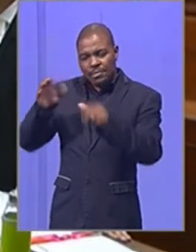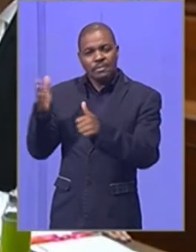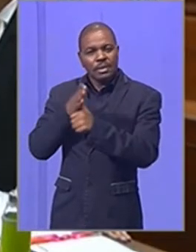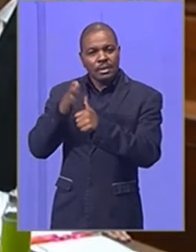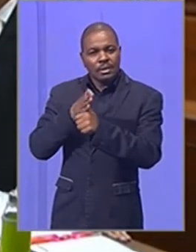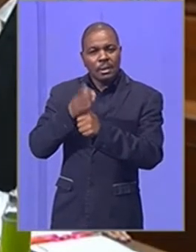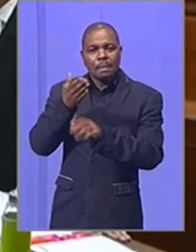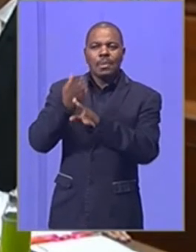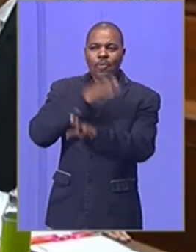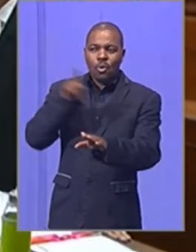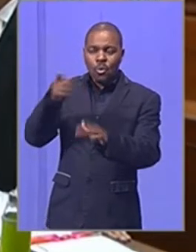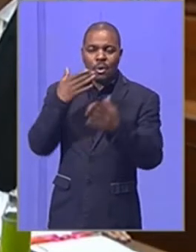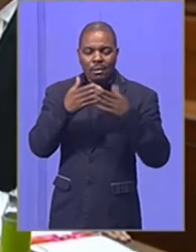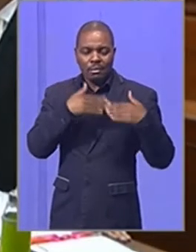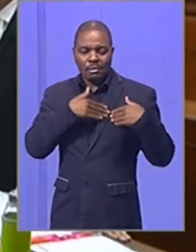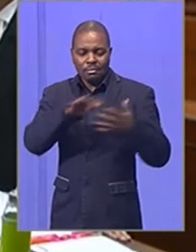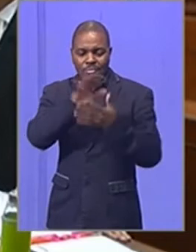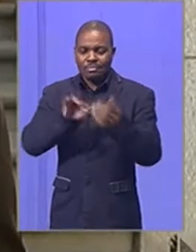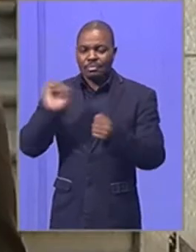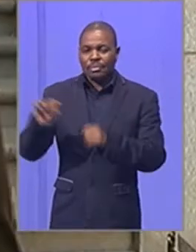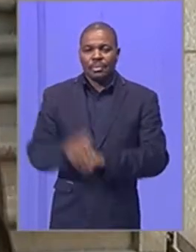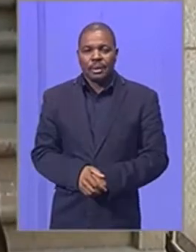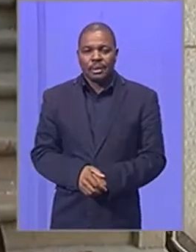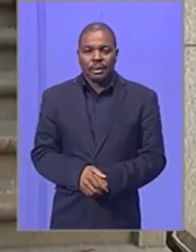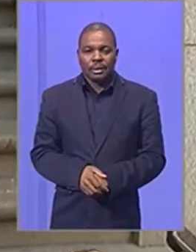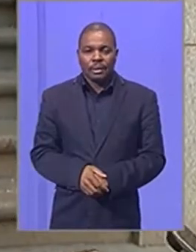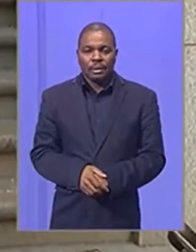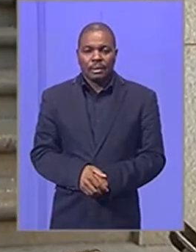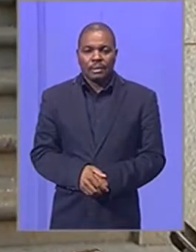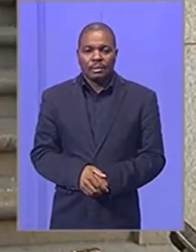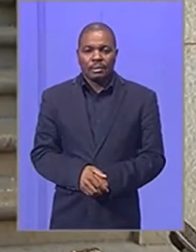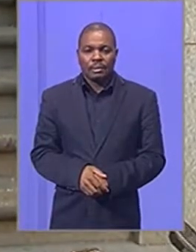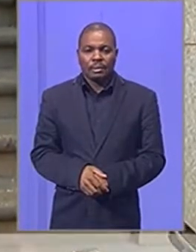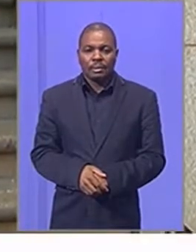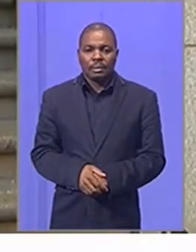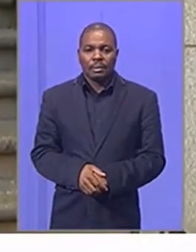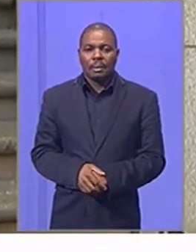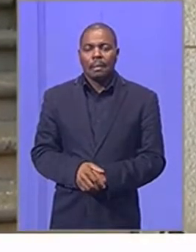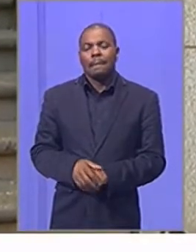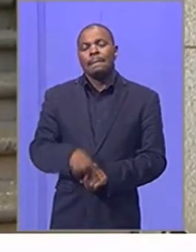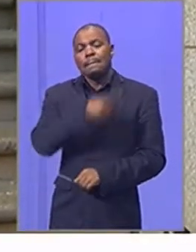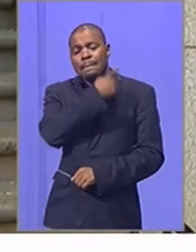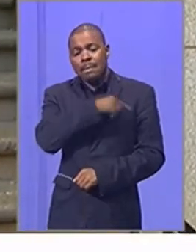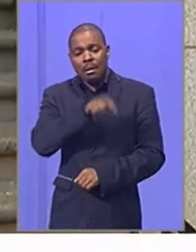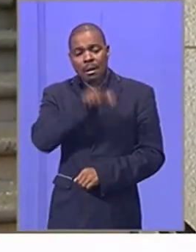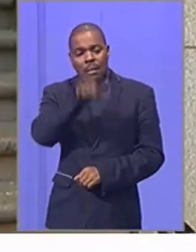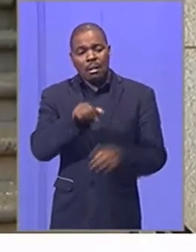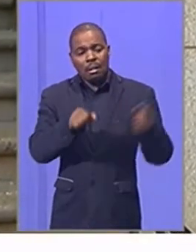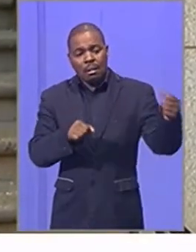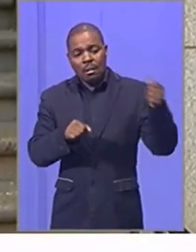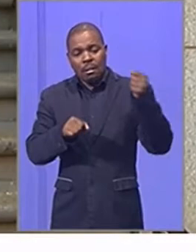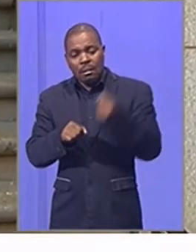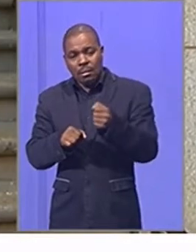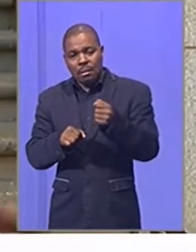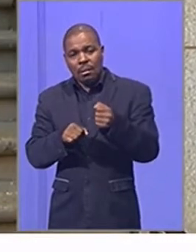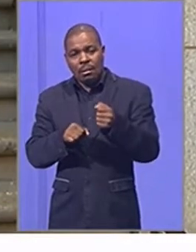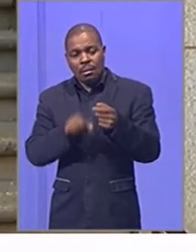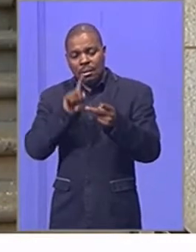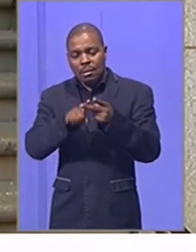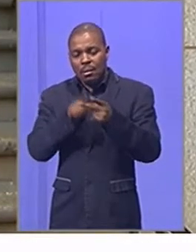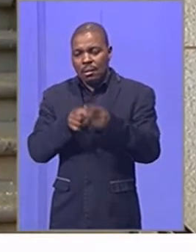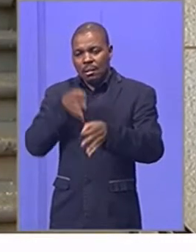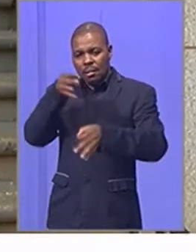ho mamelwa boipolelo bona ba hae. You can't bring a medical practitioner to make an